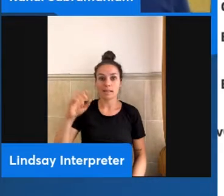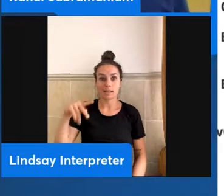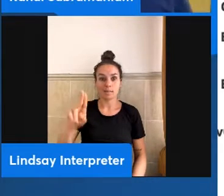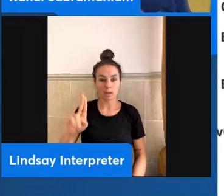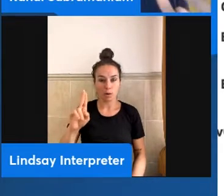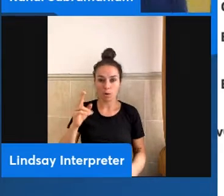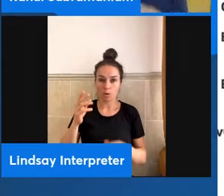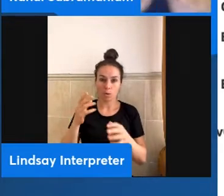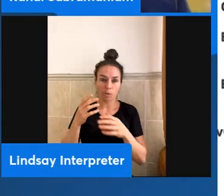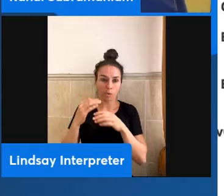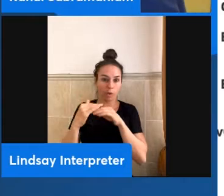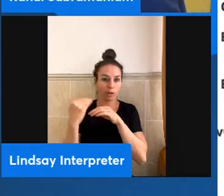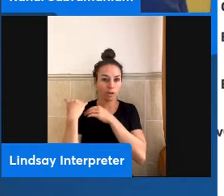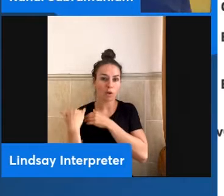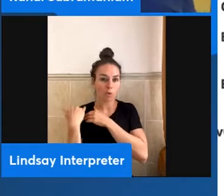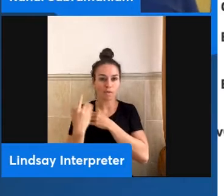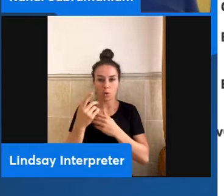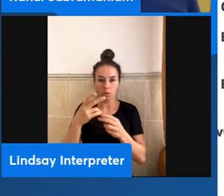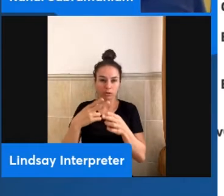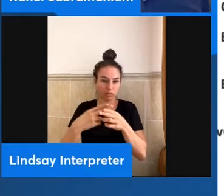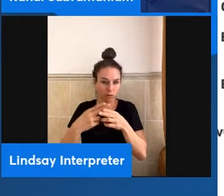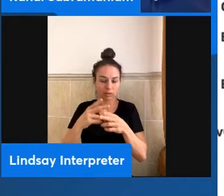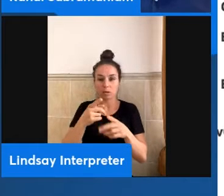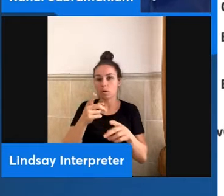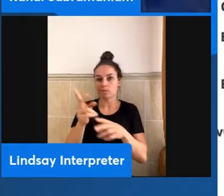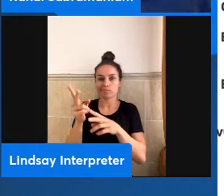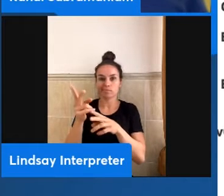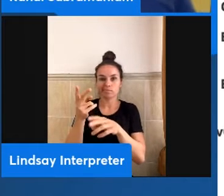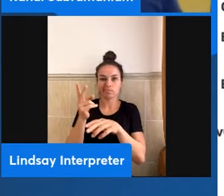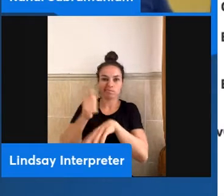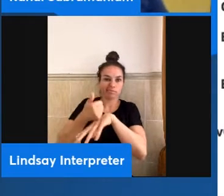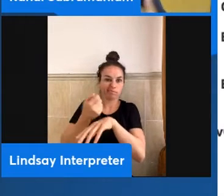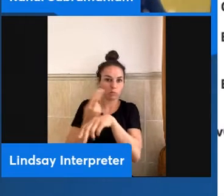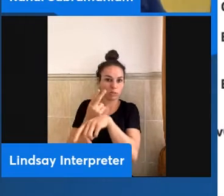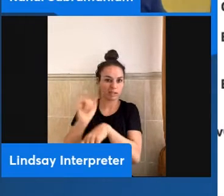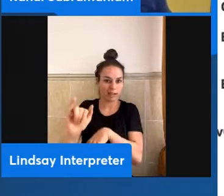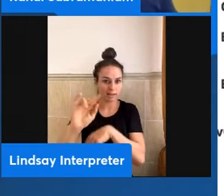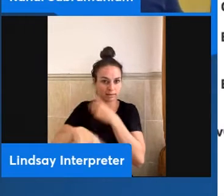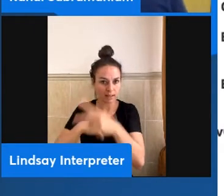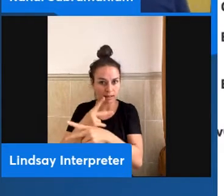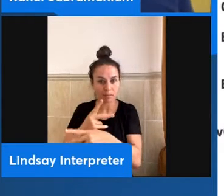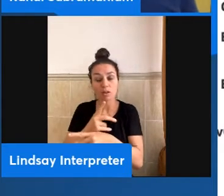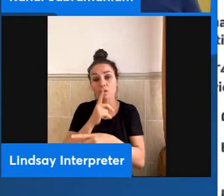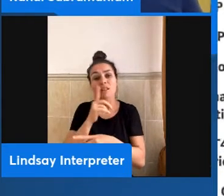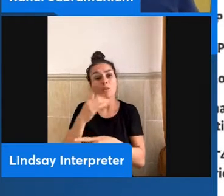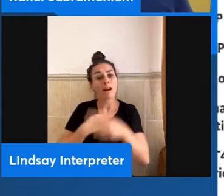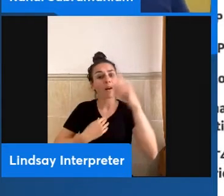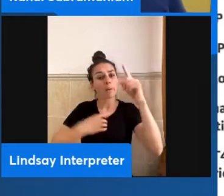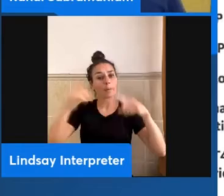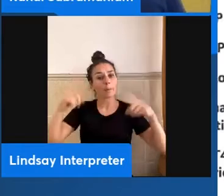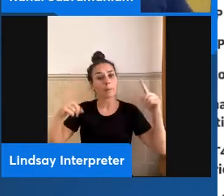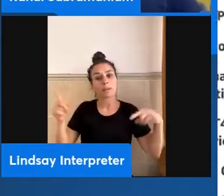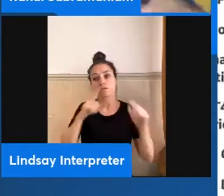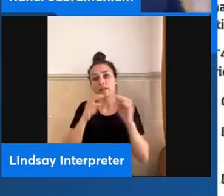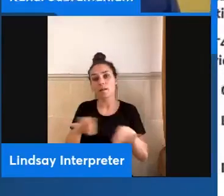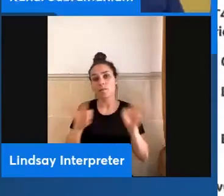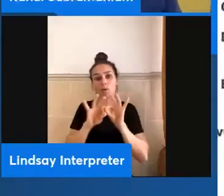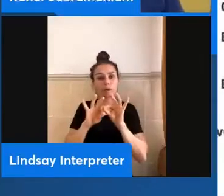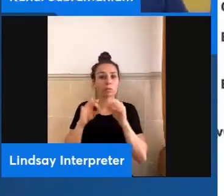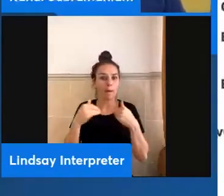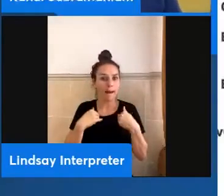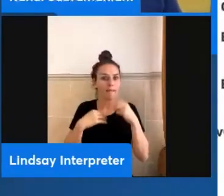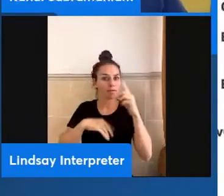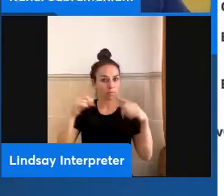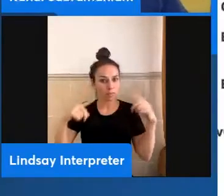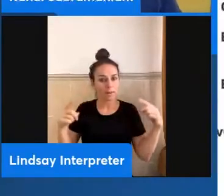time, and that's when you would use these T types. So you have a wide variety. You really need to understand what the parameters of